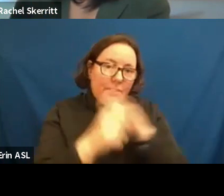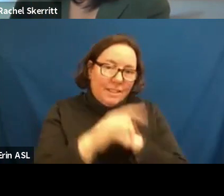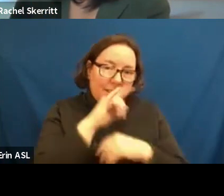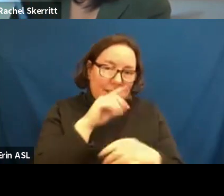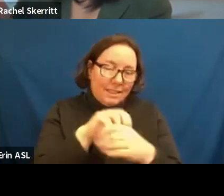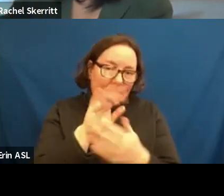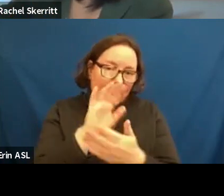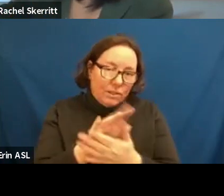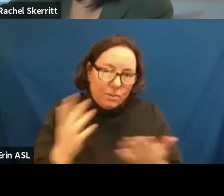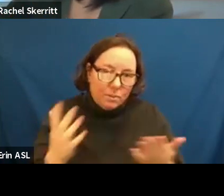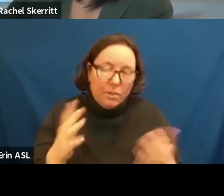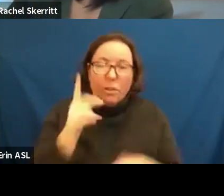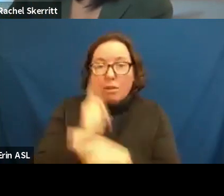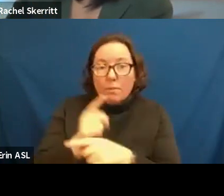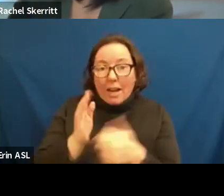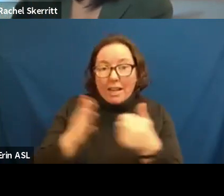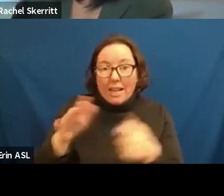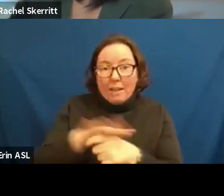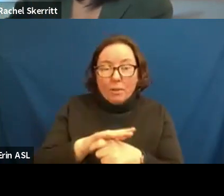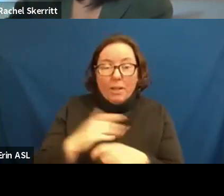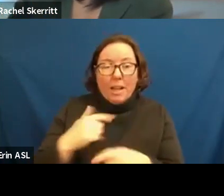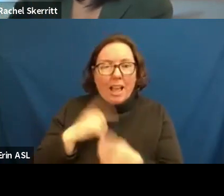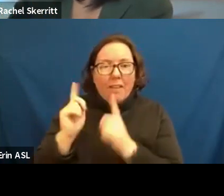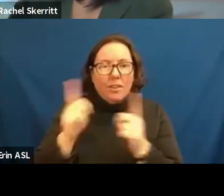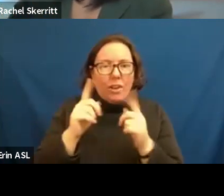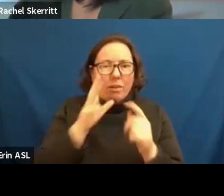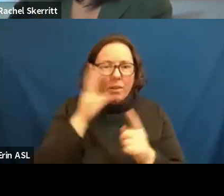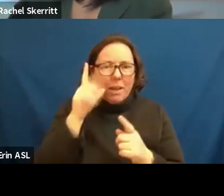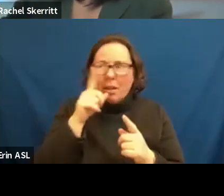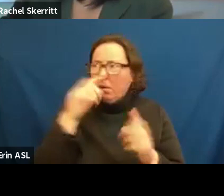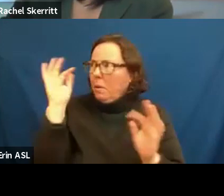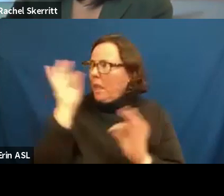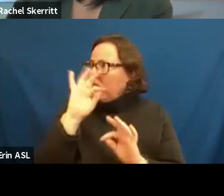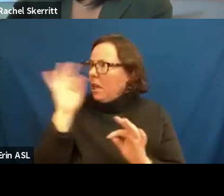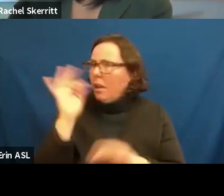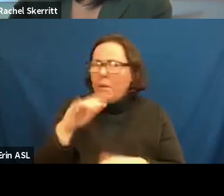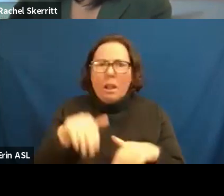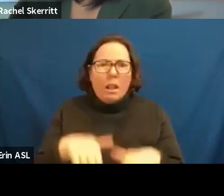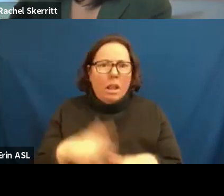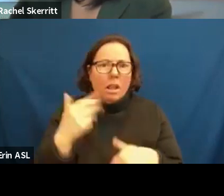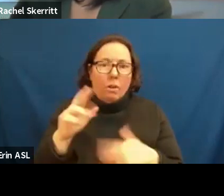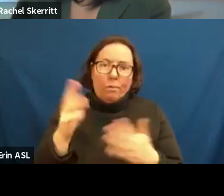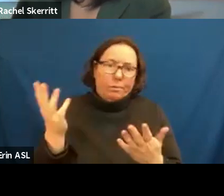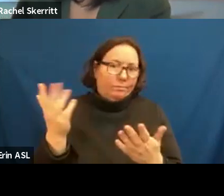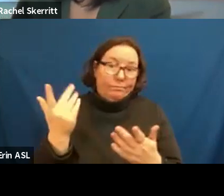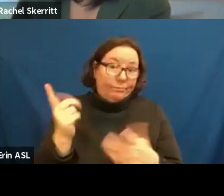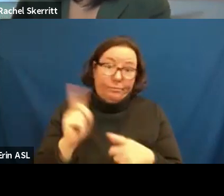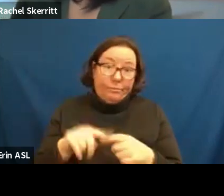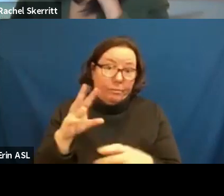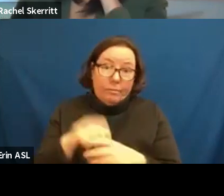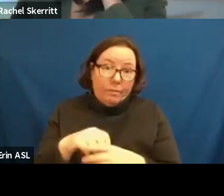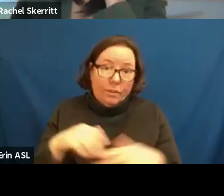my neighborhood of East Boston, I've talked with parents who had no idea of this system, or if they did, had very little opportunity to participate